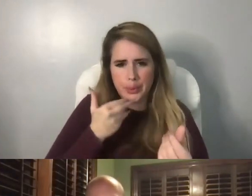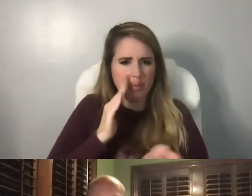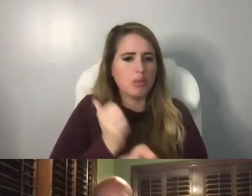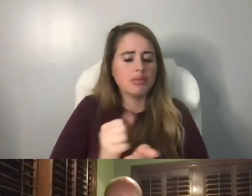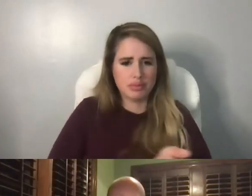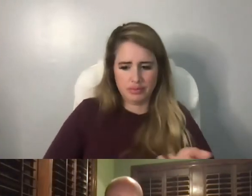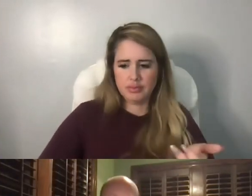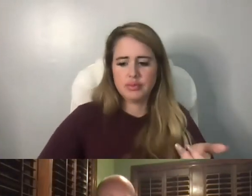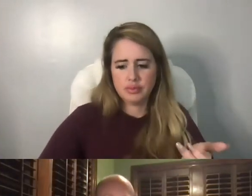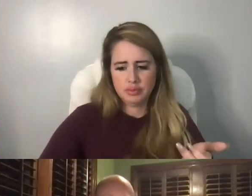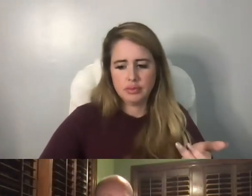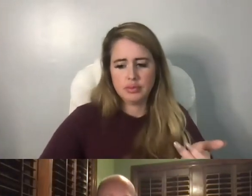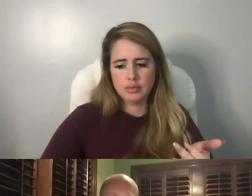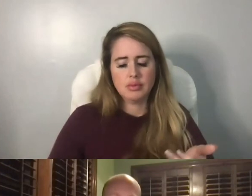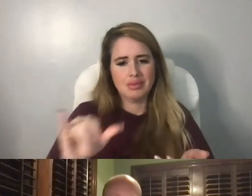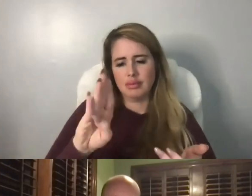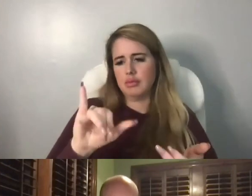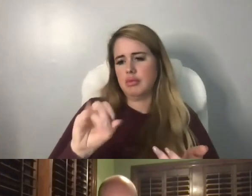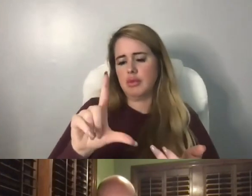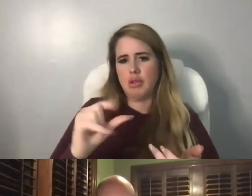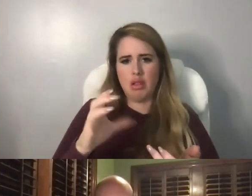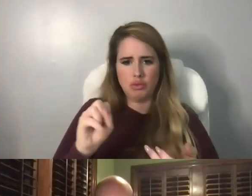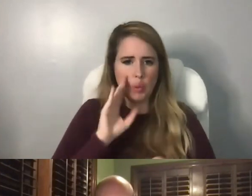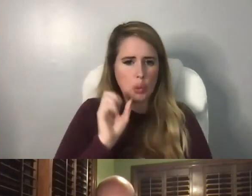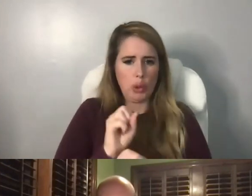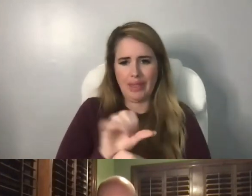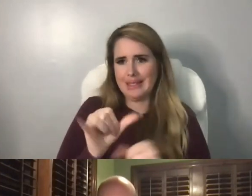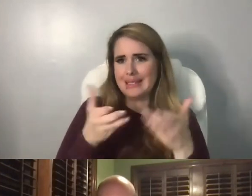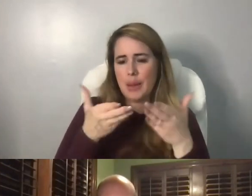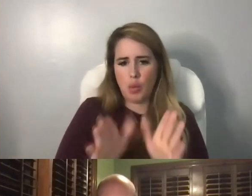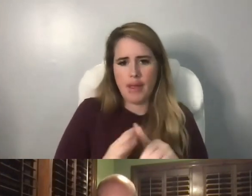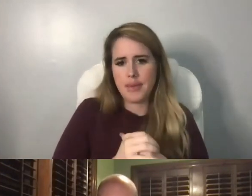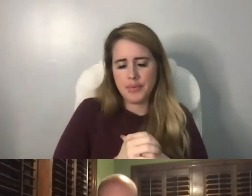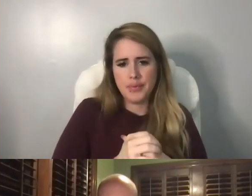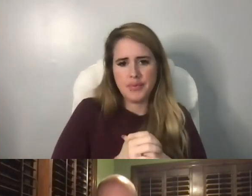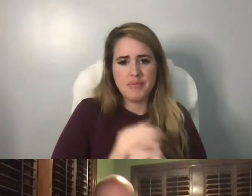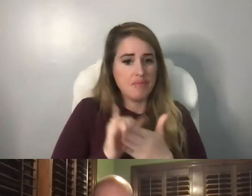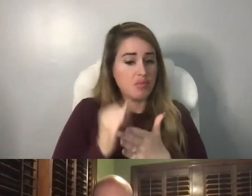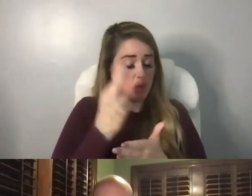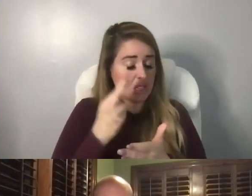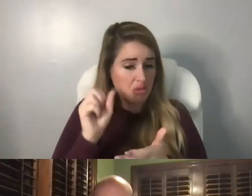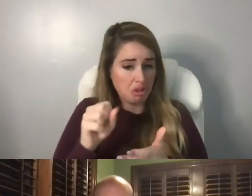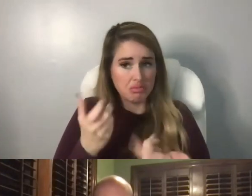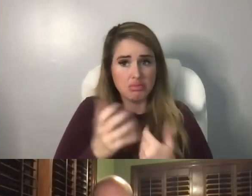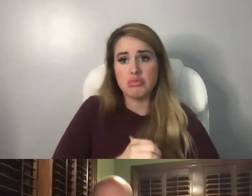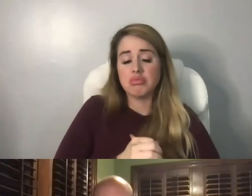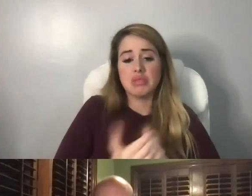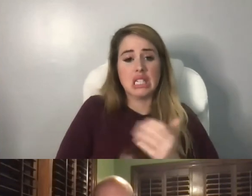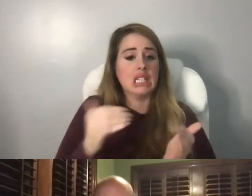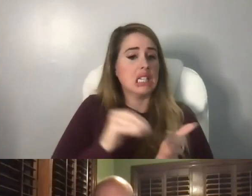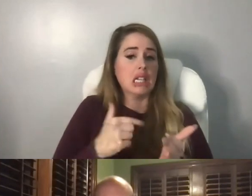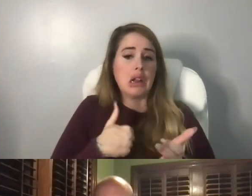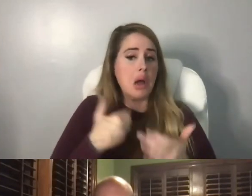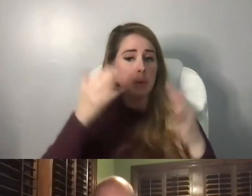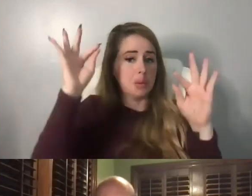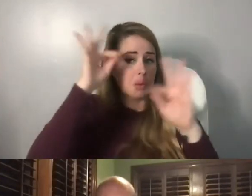a biologic works in the same way and can diminish inflammation, that sounds very reasonable. Again, I'm not aware of